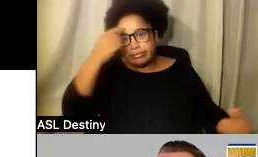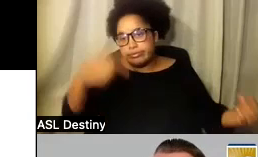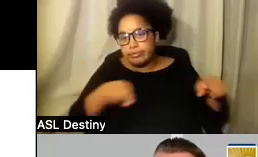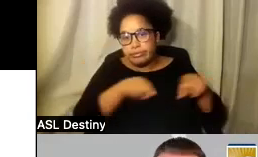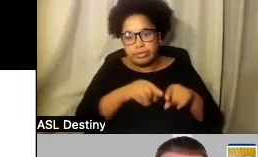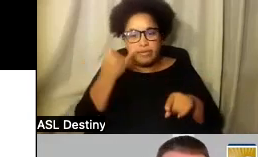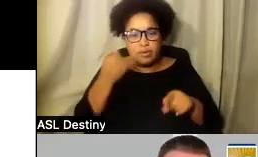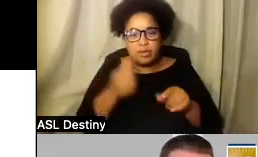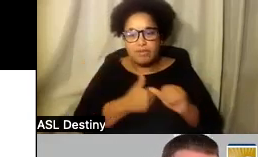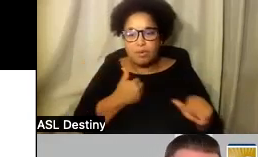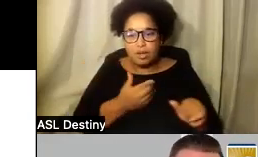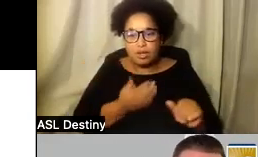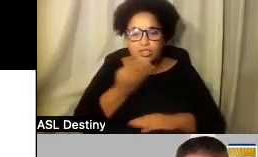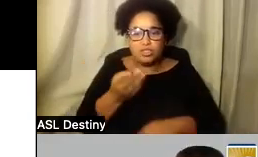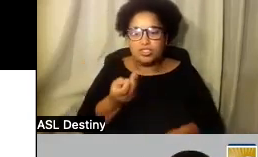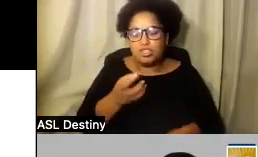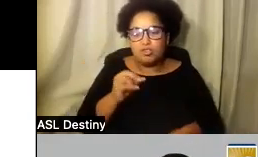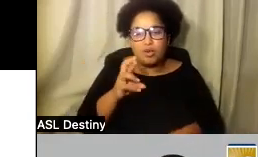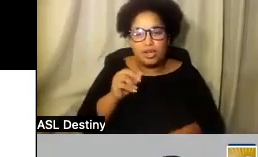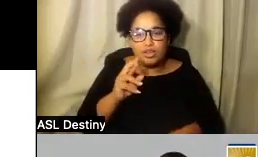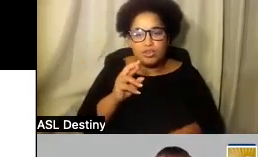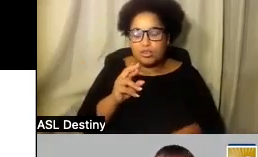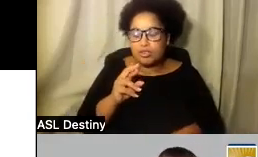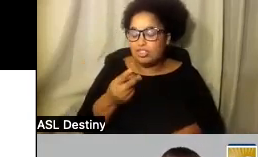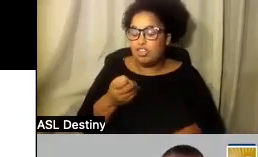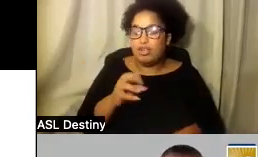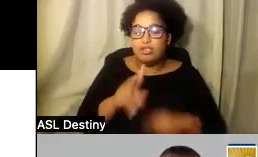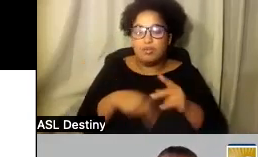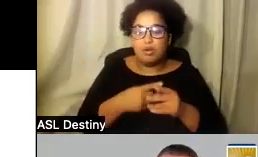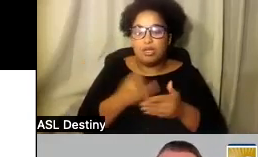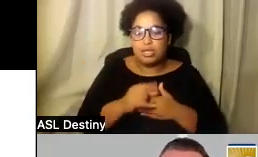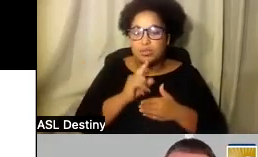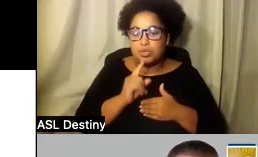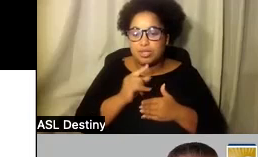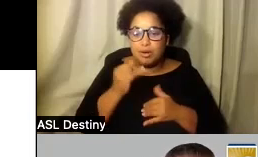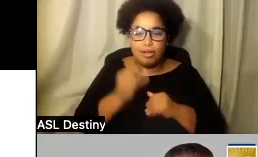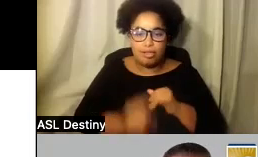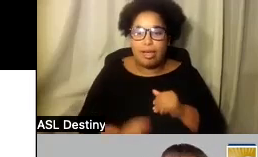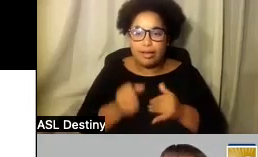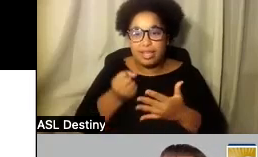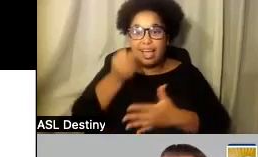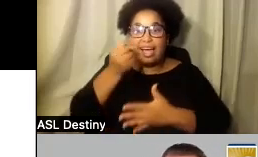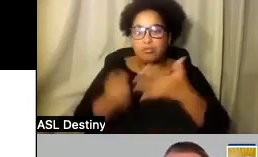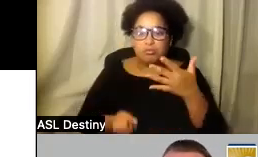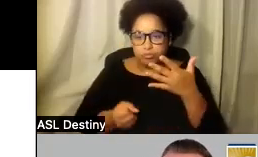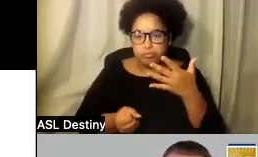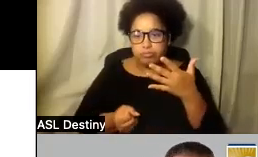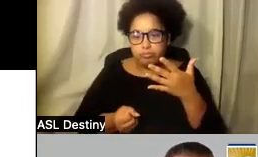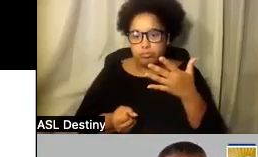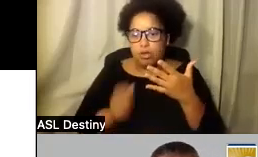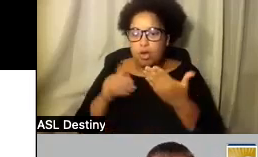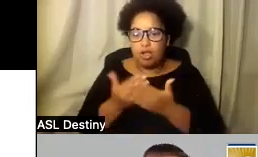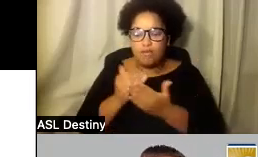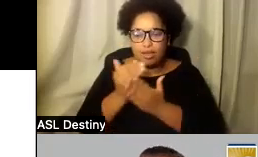can avoid submitting a generator project, I would avoid it. It is our very last priority on every list